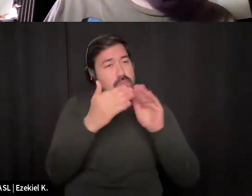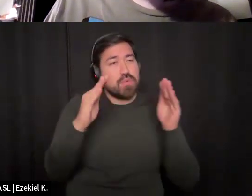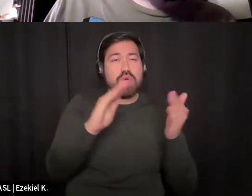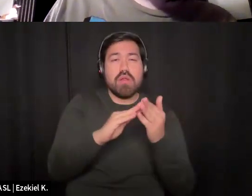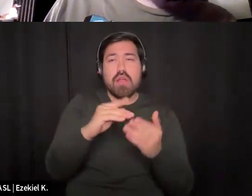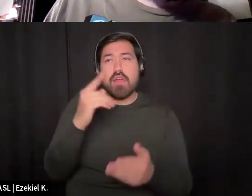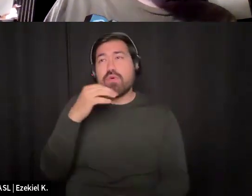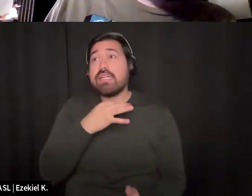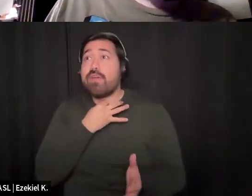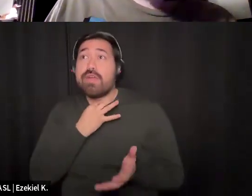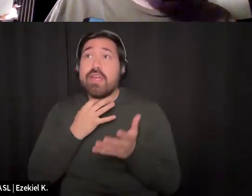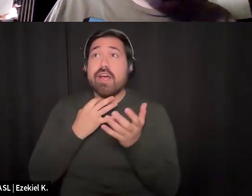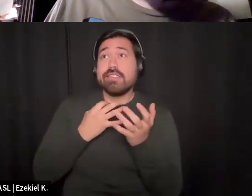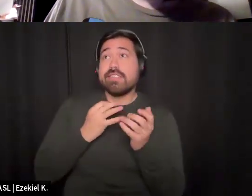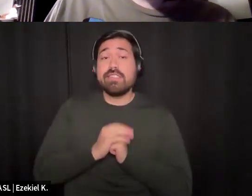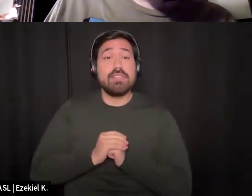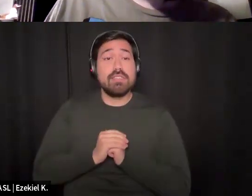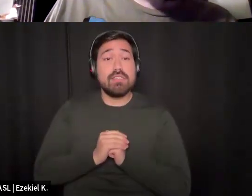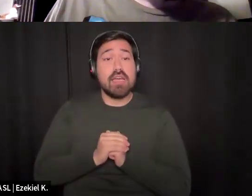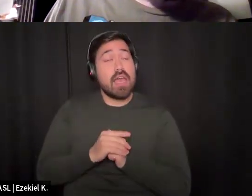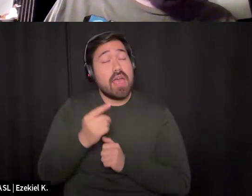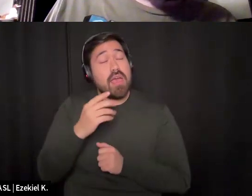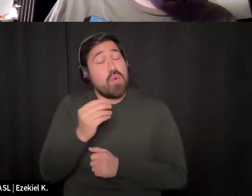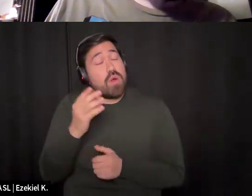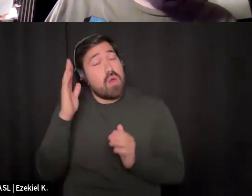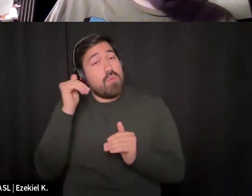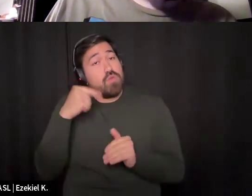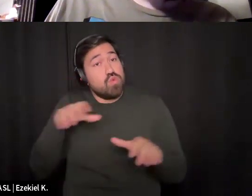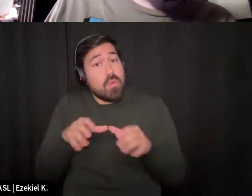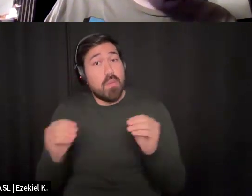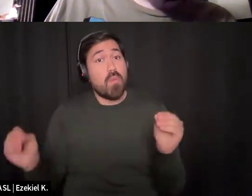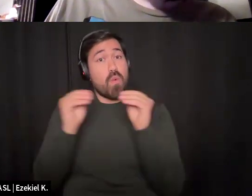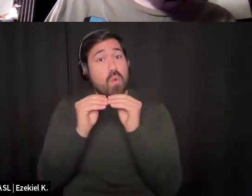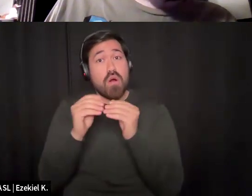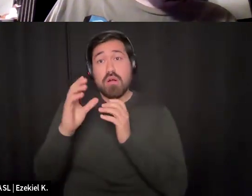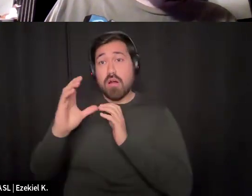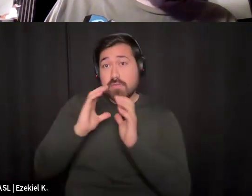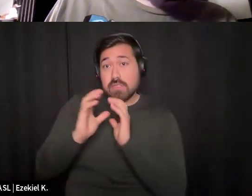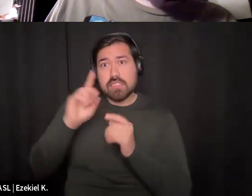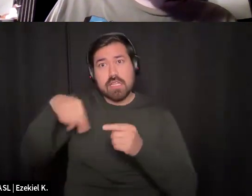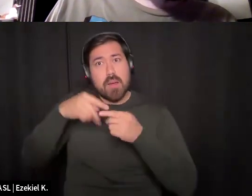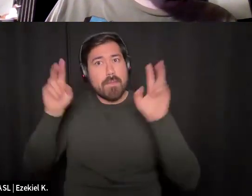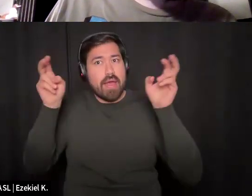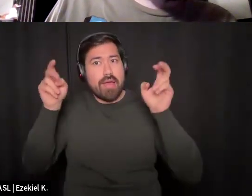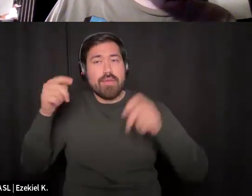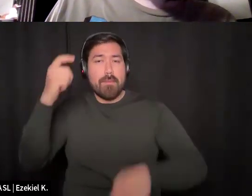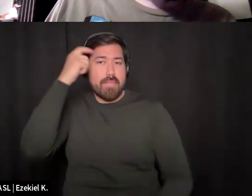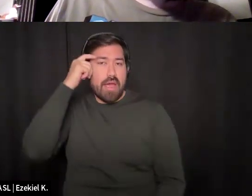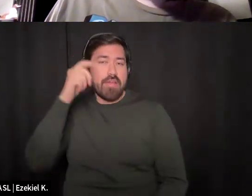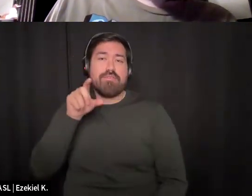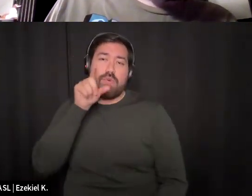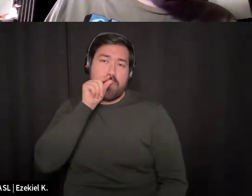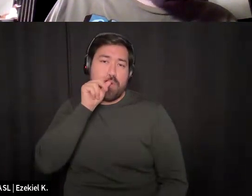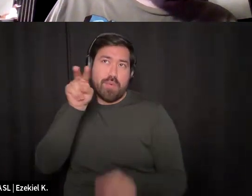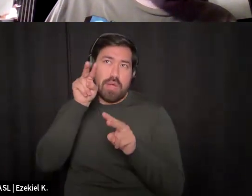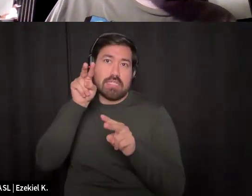and curiosity. And we hope to do more conversations moving forward about mindful birding, and